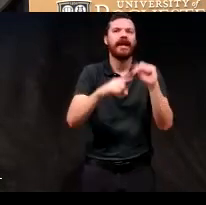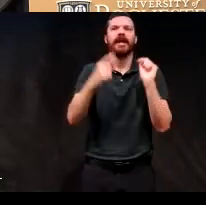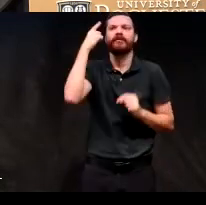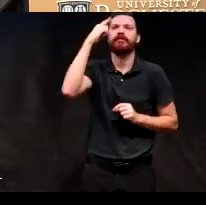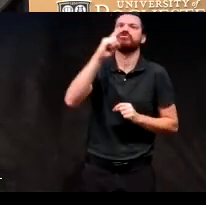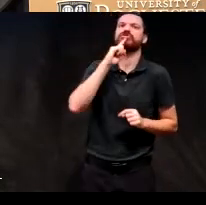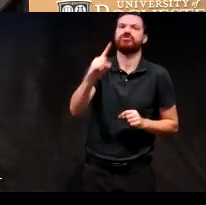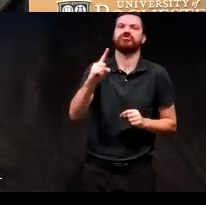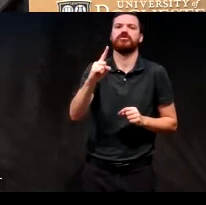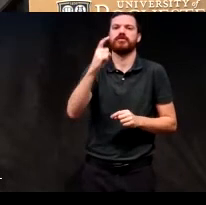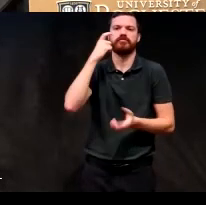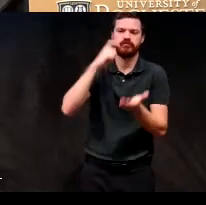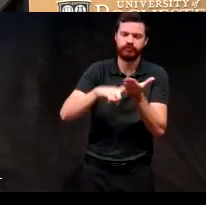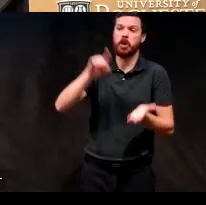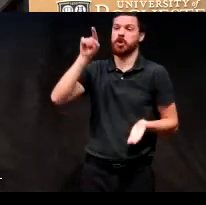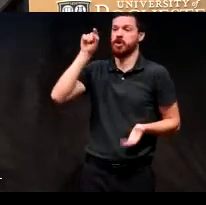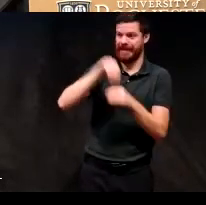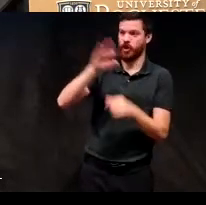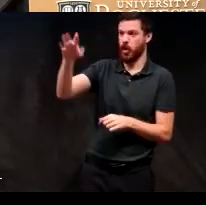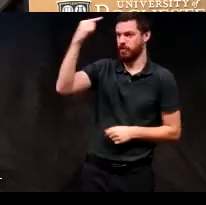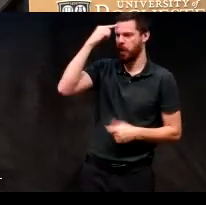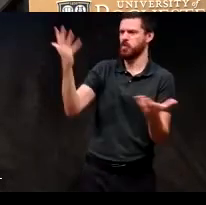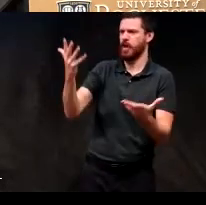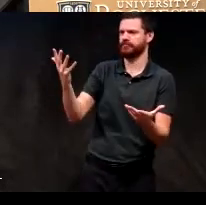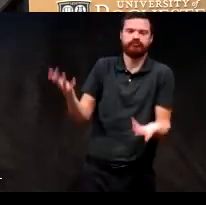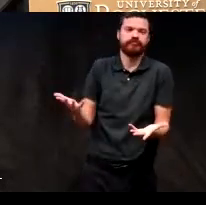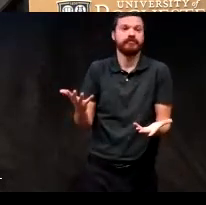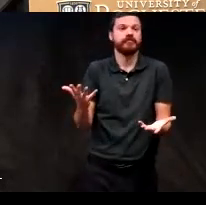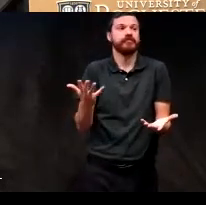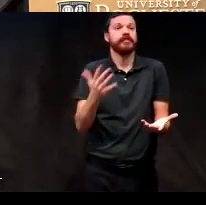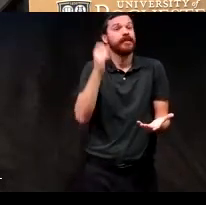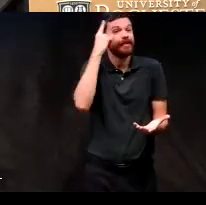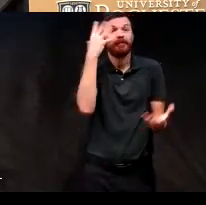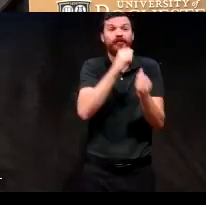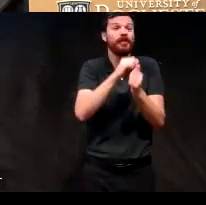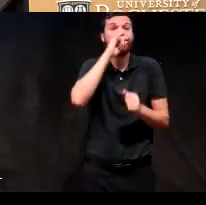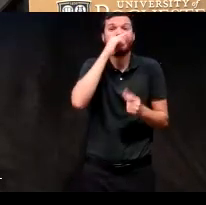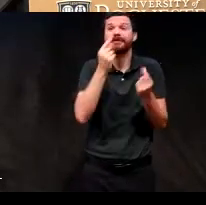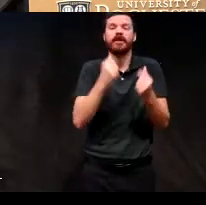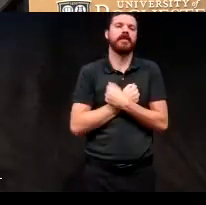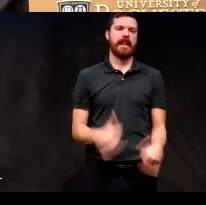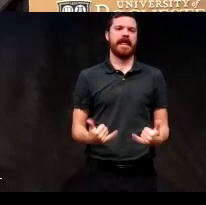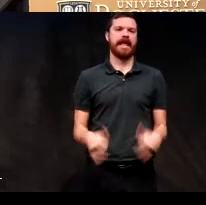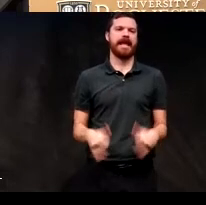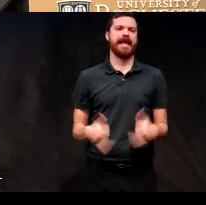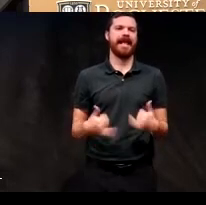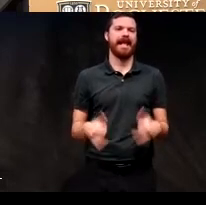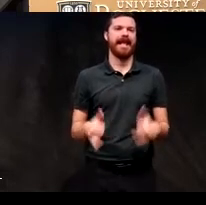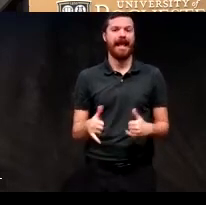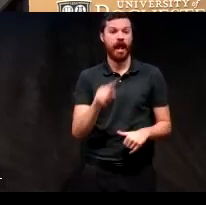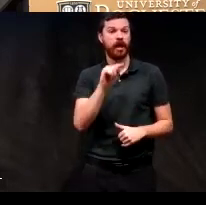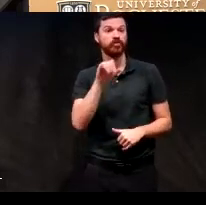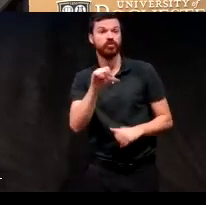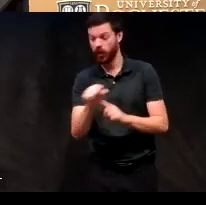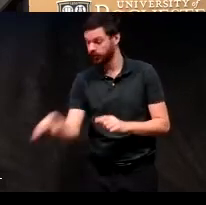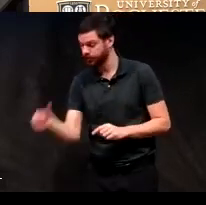in anybody's mind. And the beautiful thing with kids is that they love to play. So they will use the toys